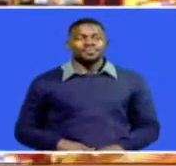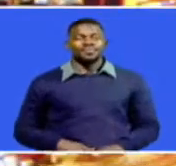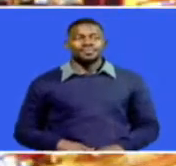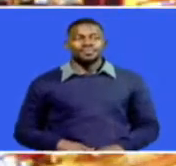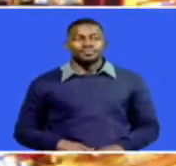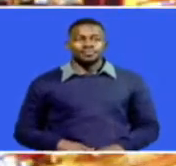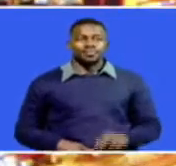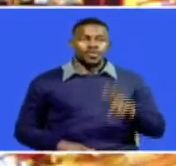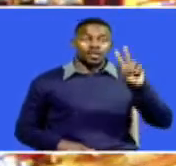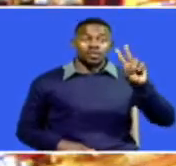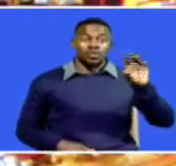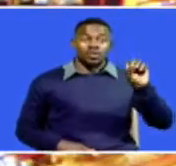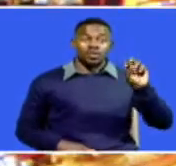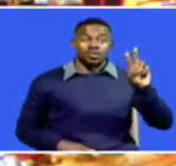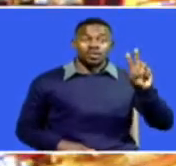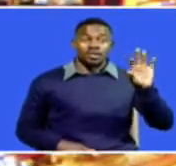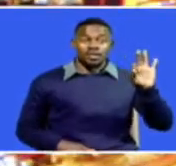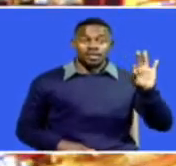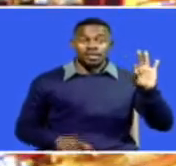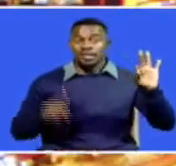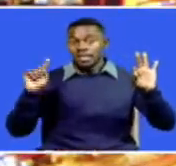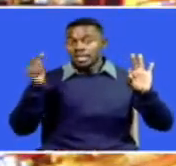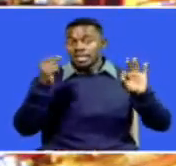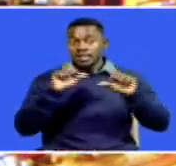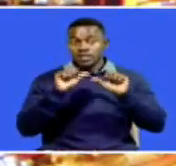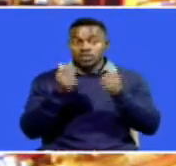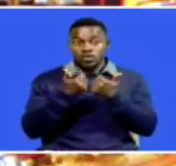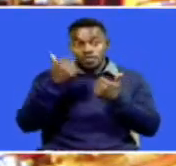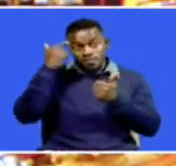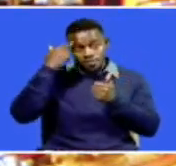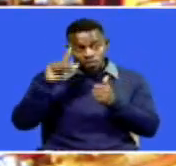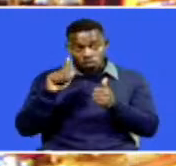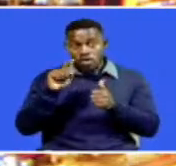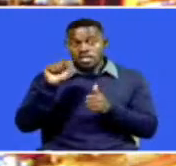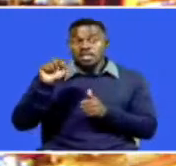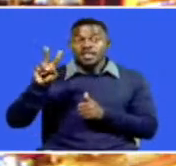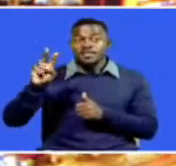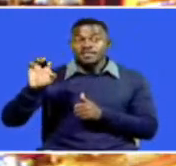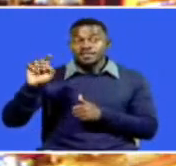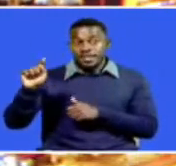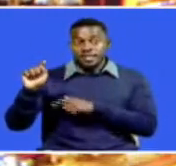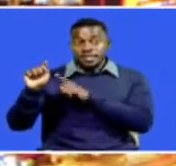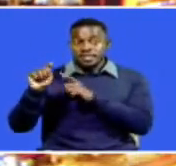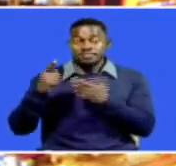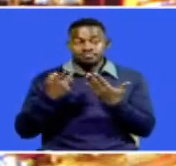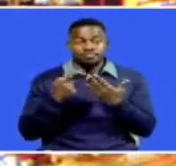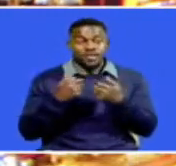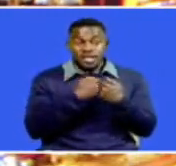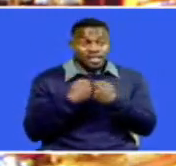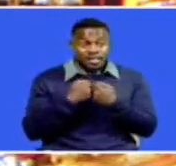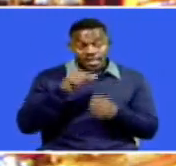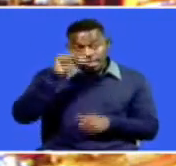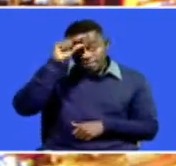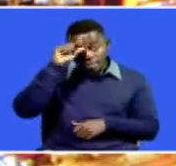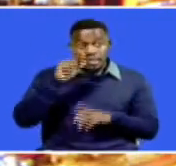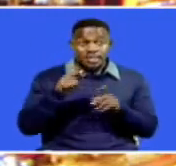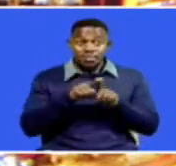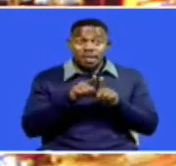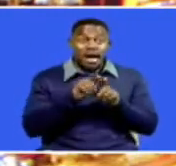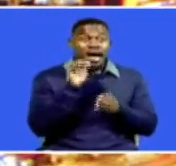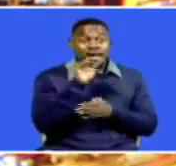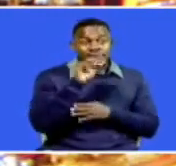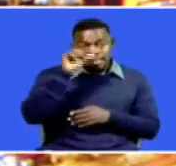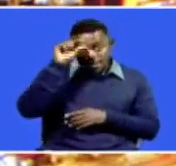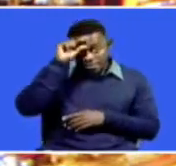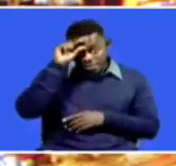The 2023 Kenya Association of Technical Training Institutions have challenged the government to facilitate the implementation